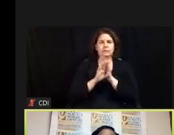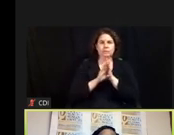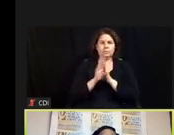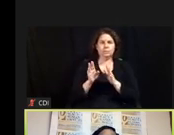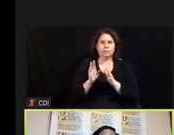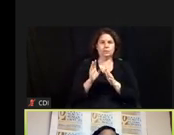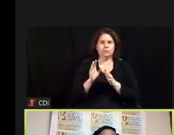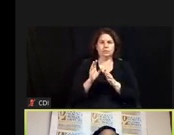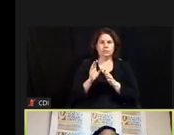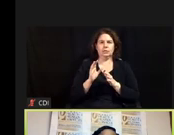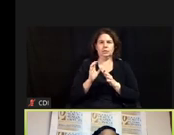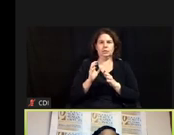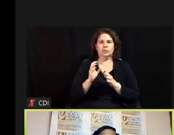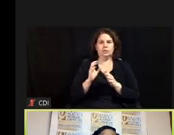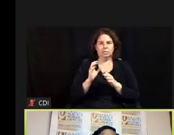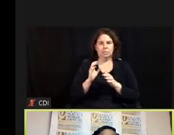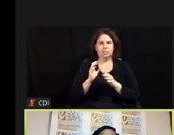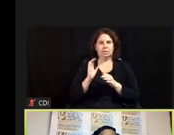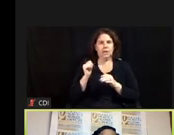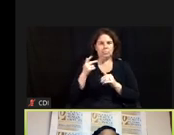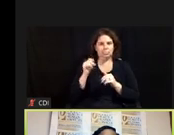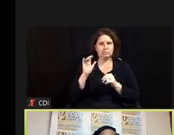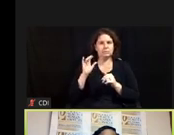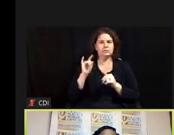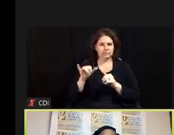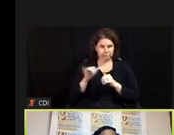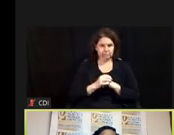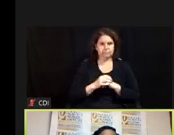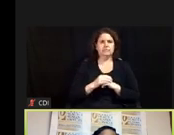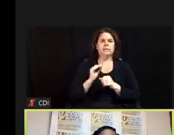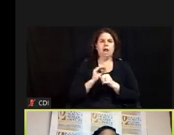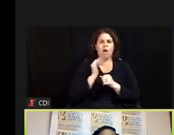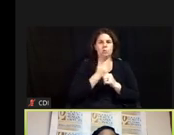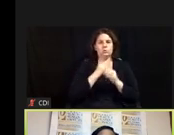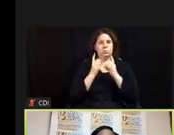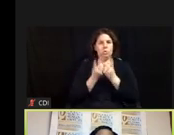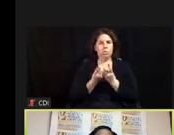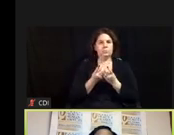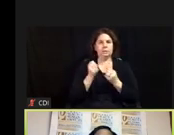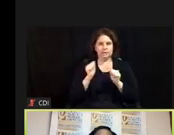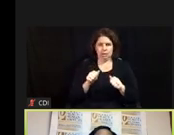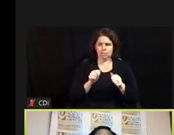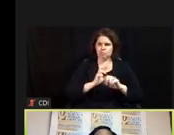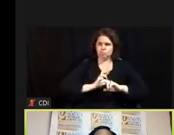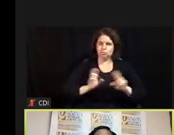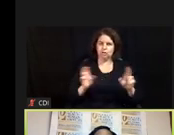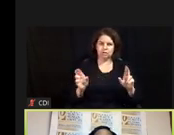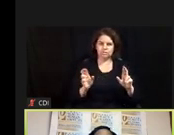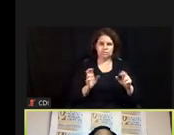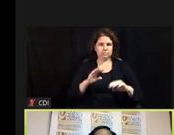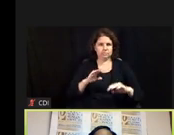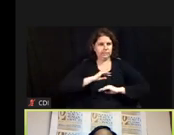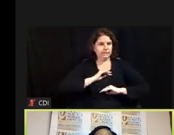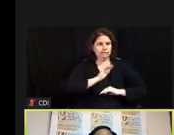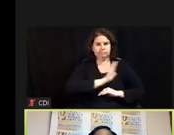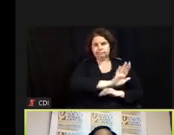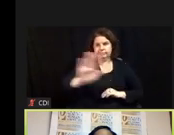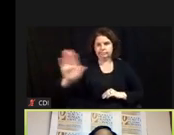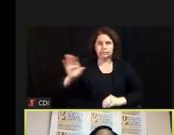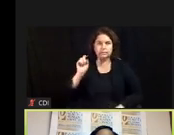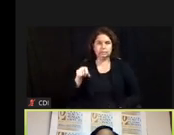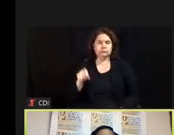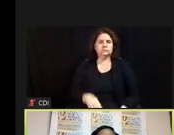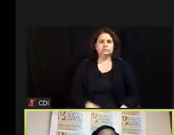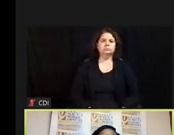so that we can be prepared to meet the needs in the community, no matter what the